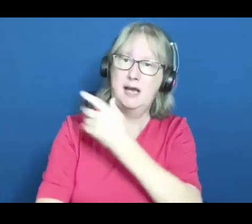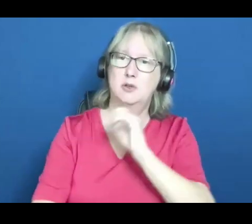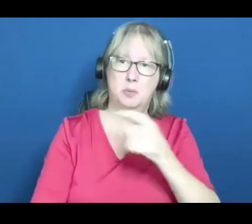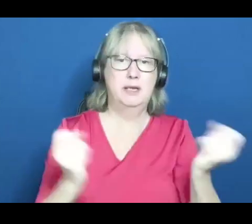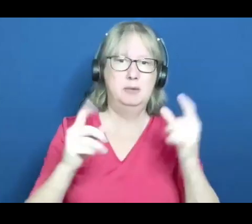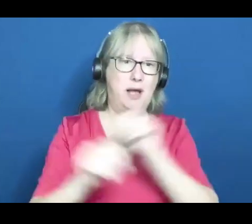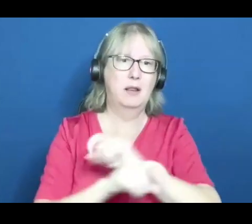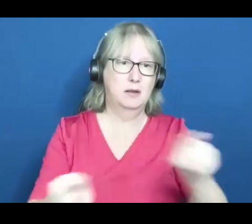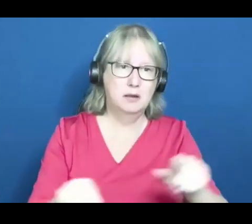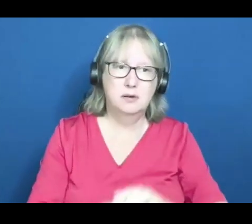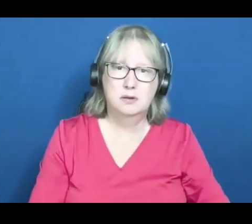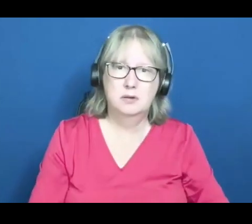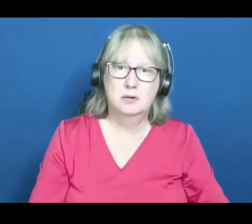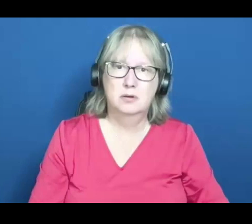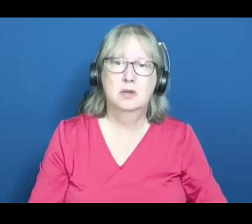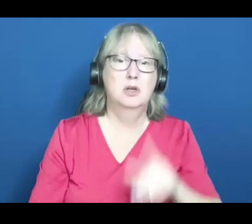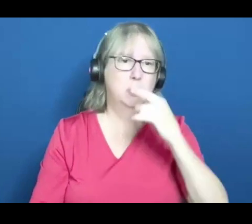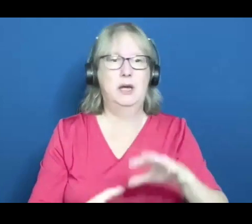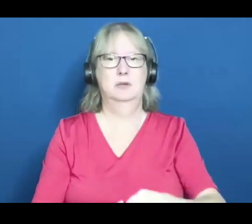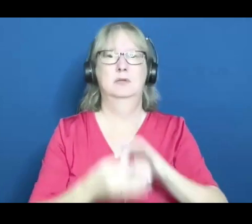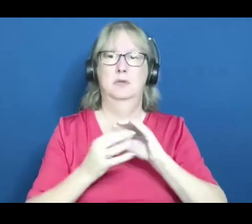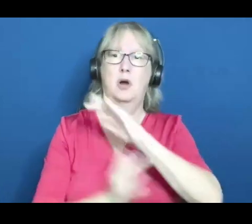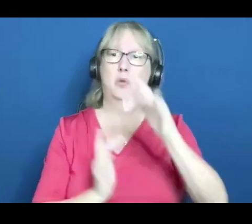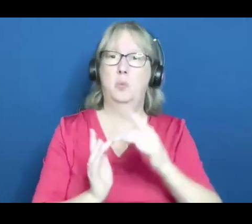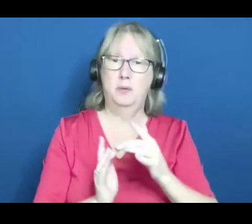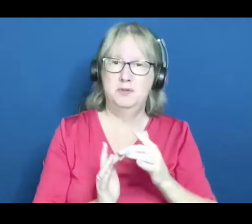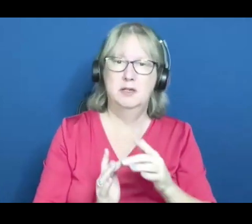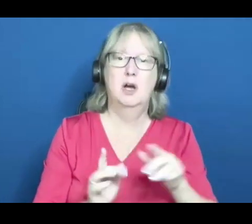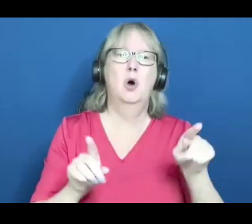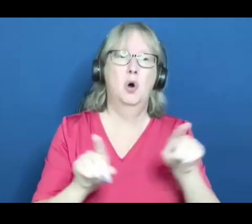be ways to engage with us via the website, and there